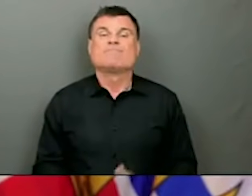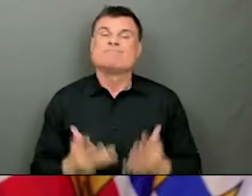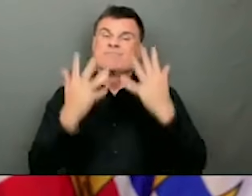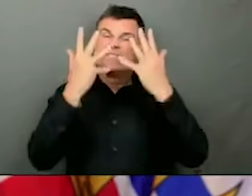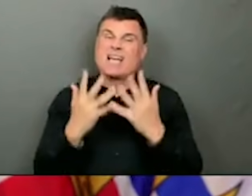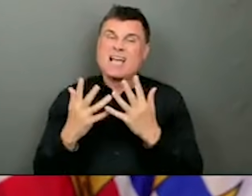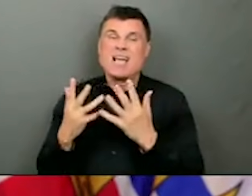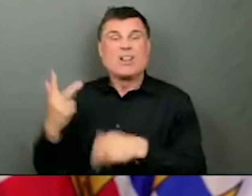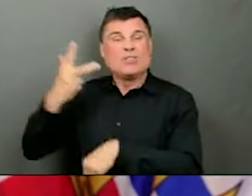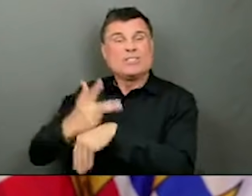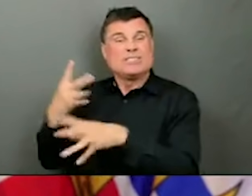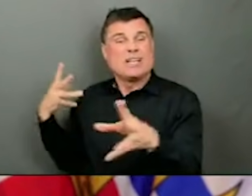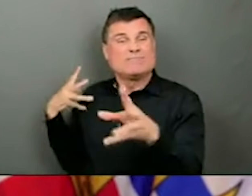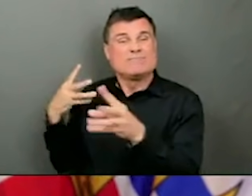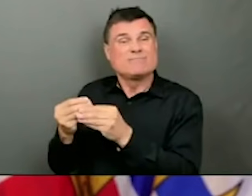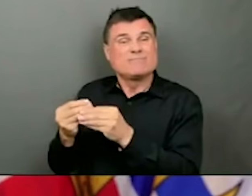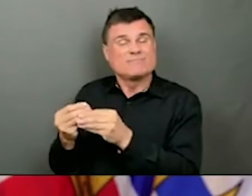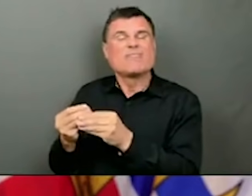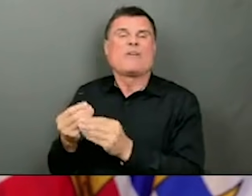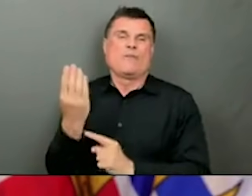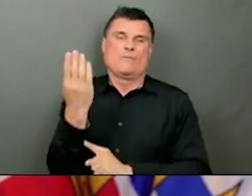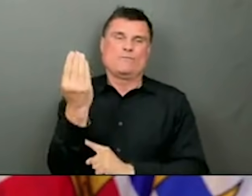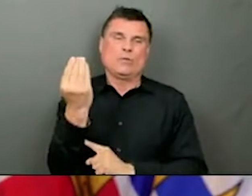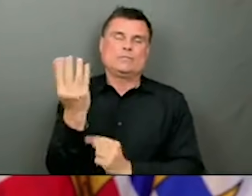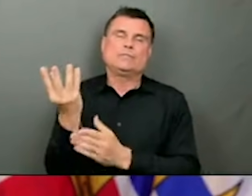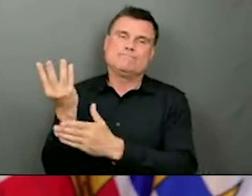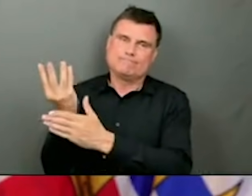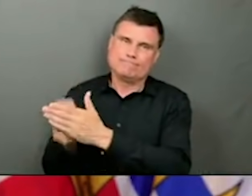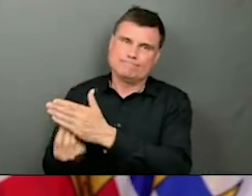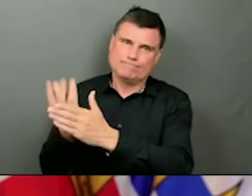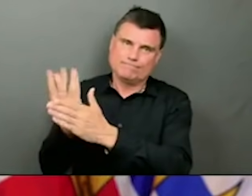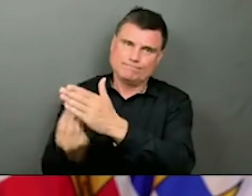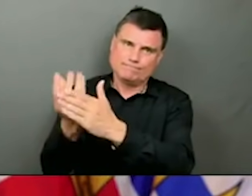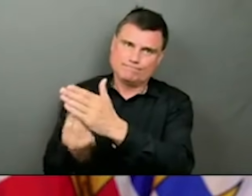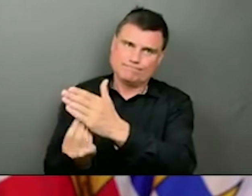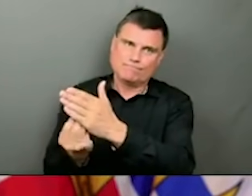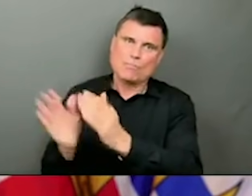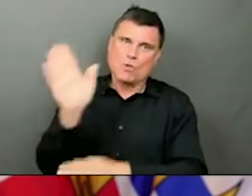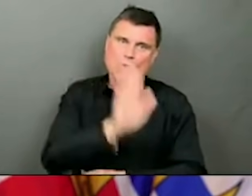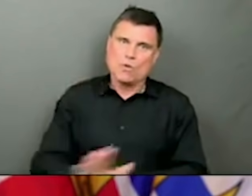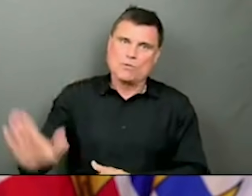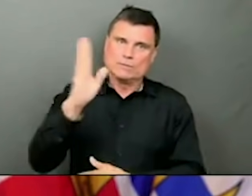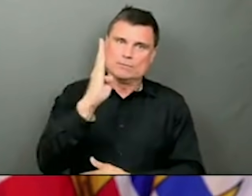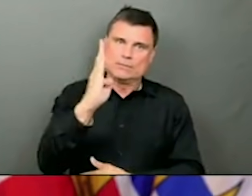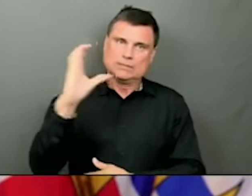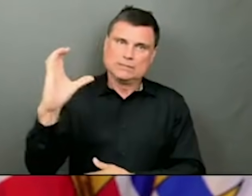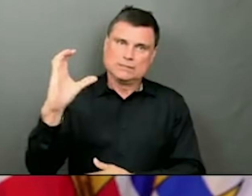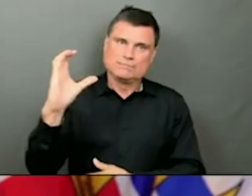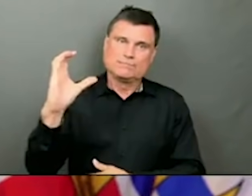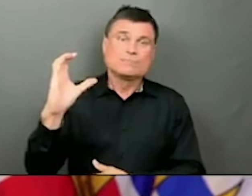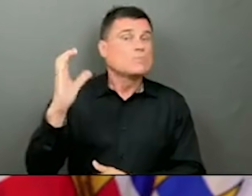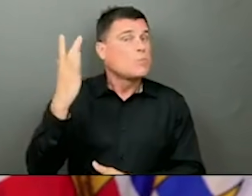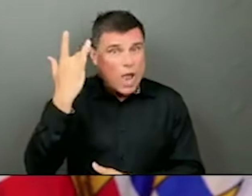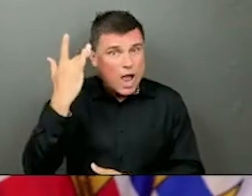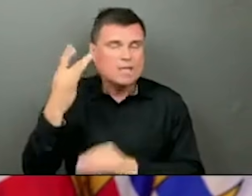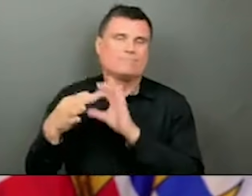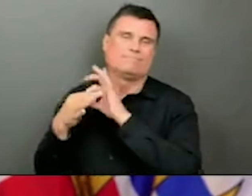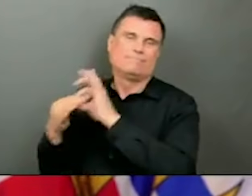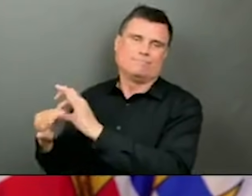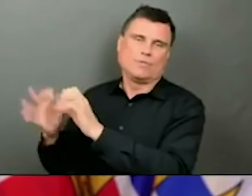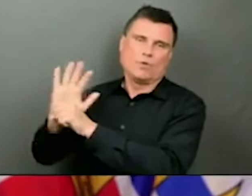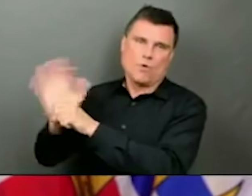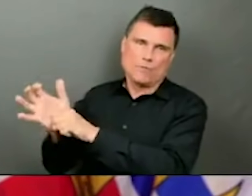14 people in British Columbia have died from COVID-19, bringing the total number of people who have died from this virus to